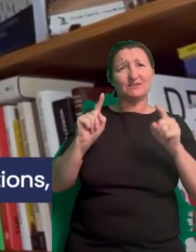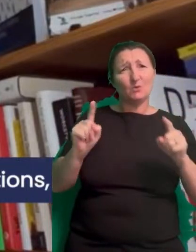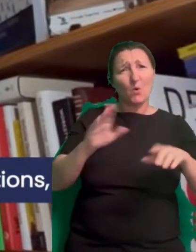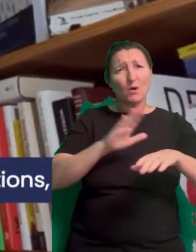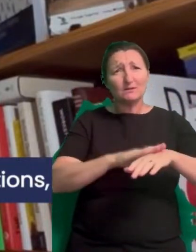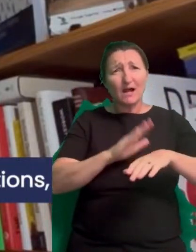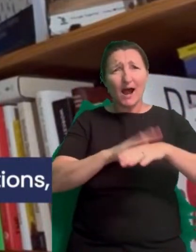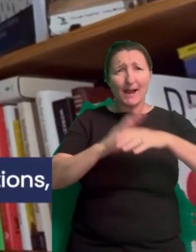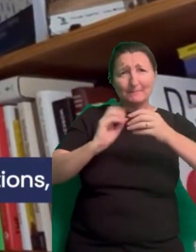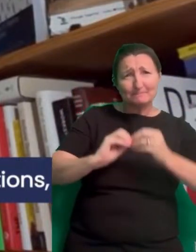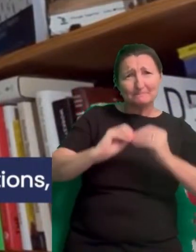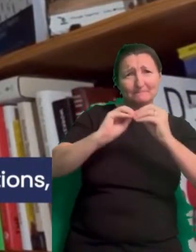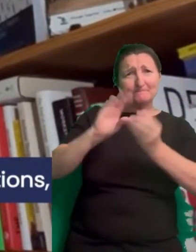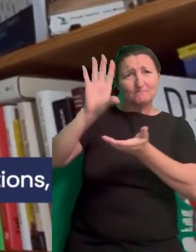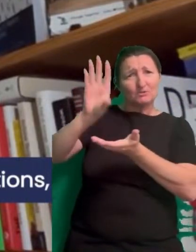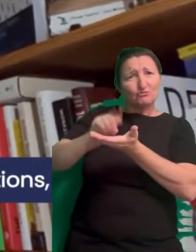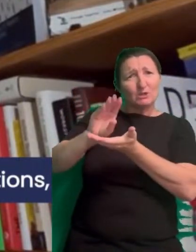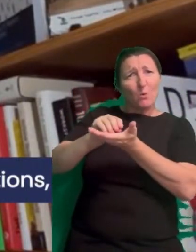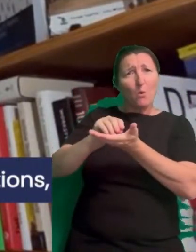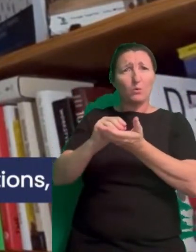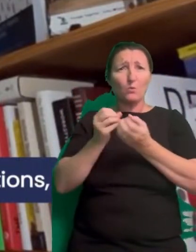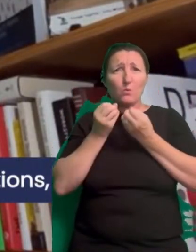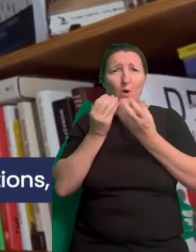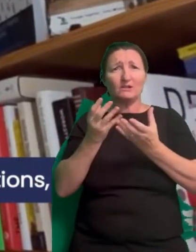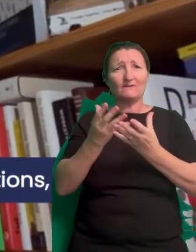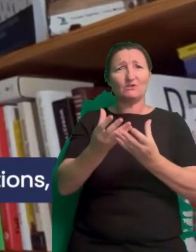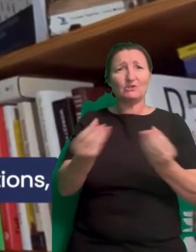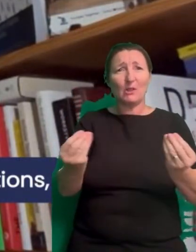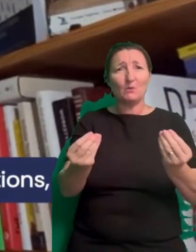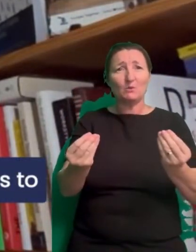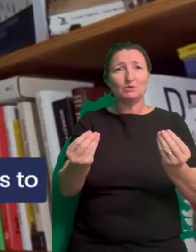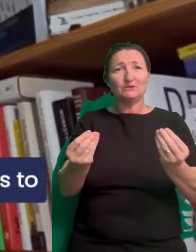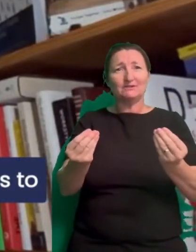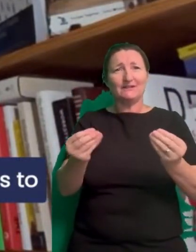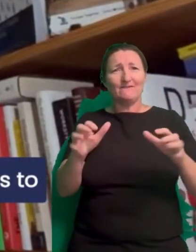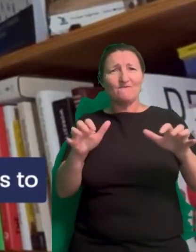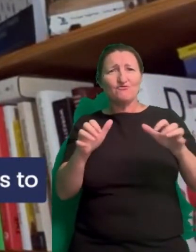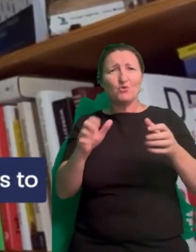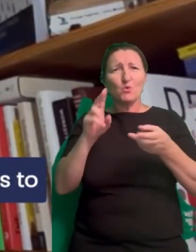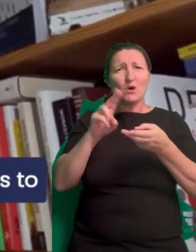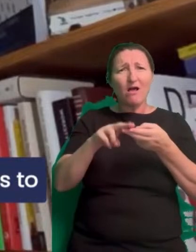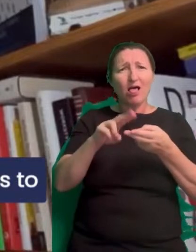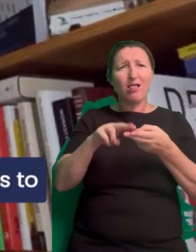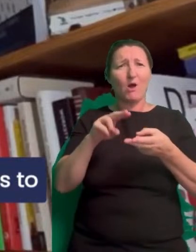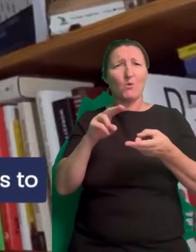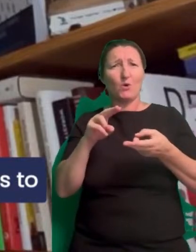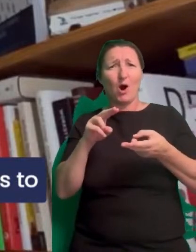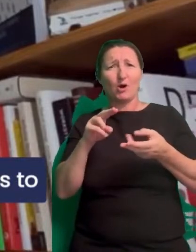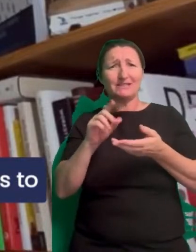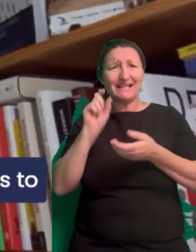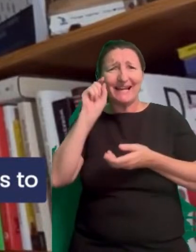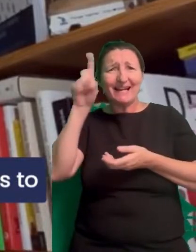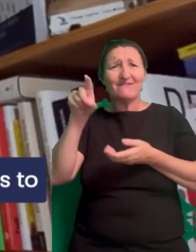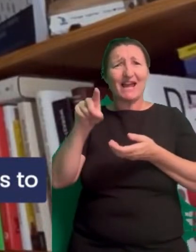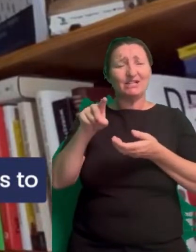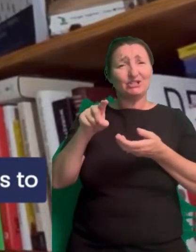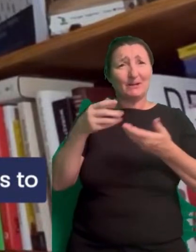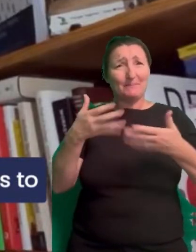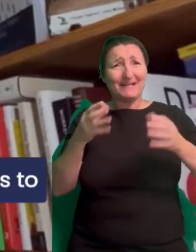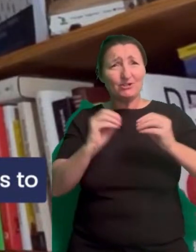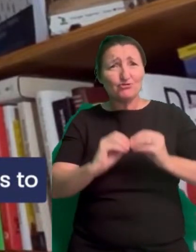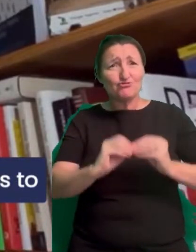for the time you've taken to record your wonderful solutions, frugal innovations, low cost,